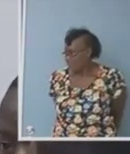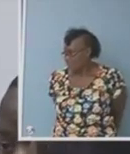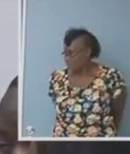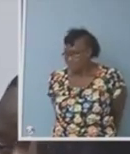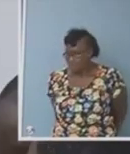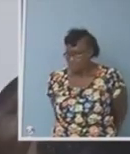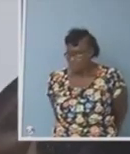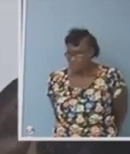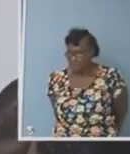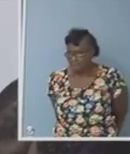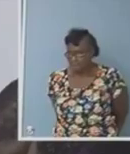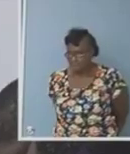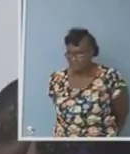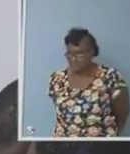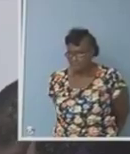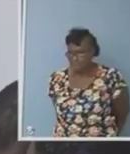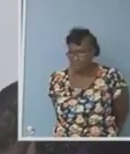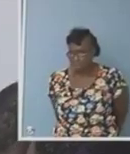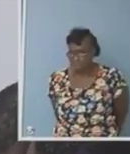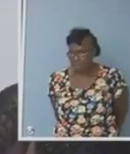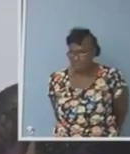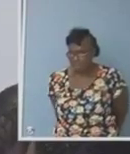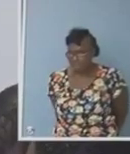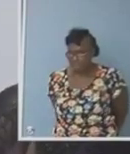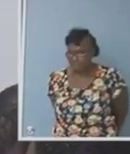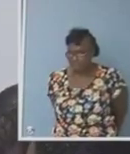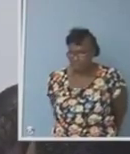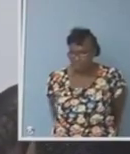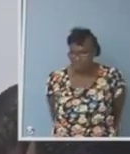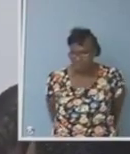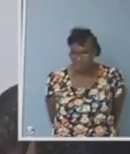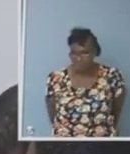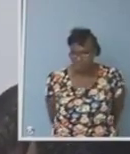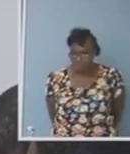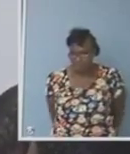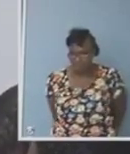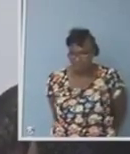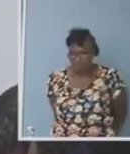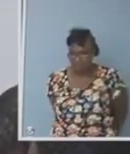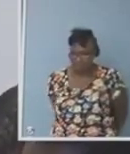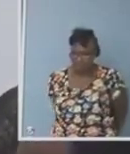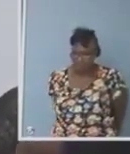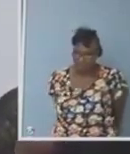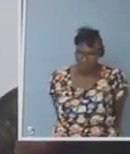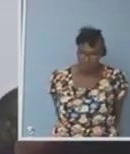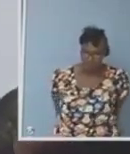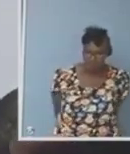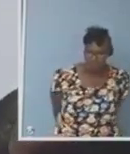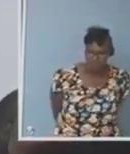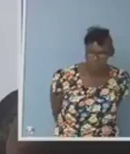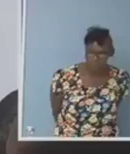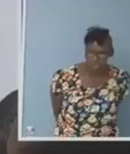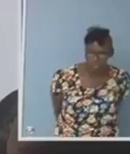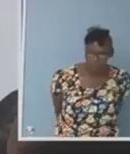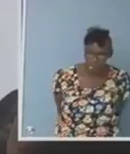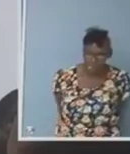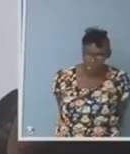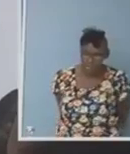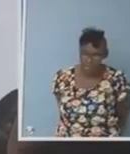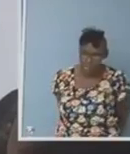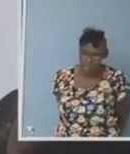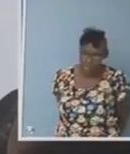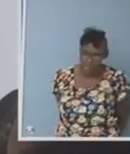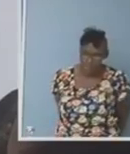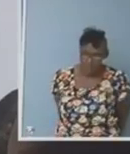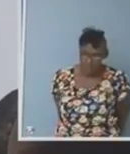to have the final questions after Liz, and then we will wrap. Continue. Just two questions. One is respect